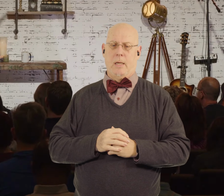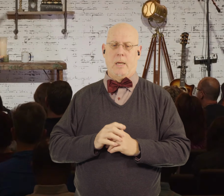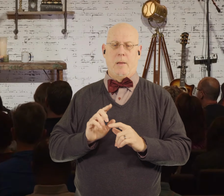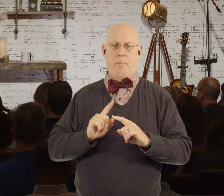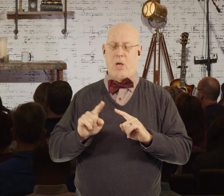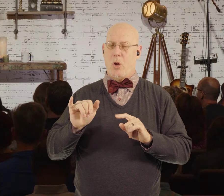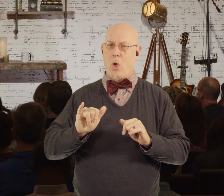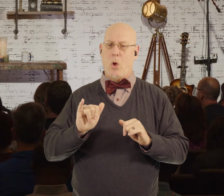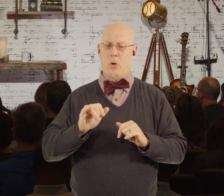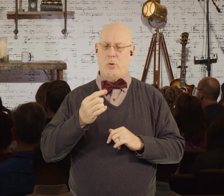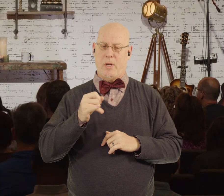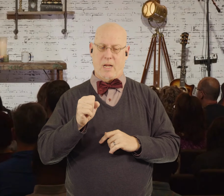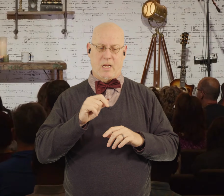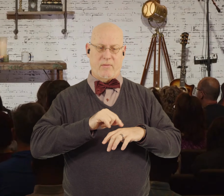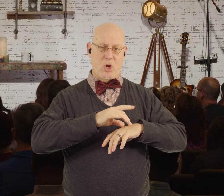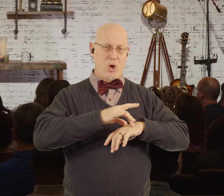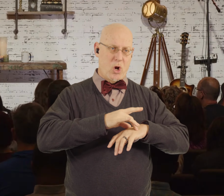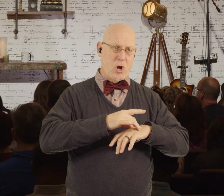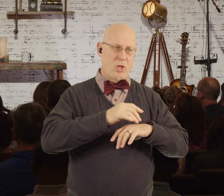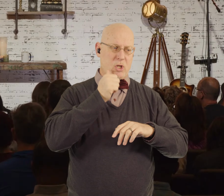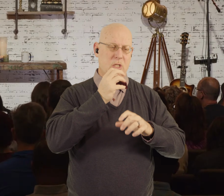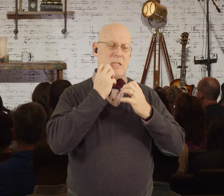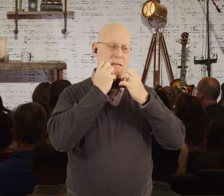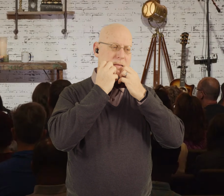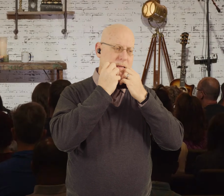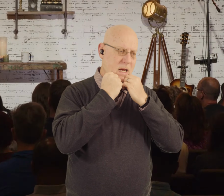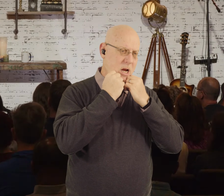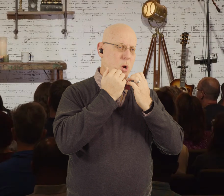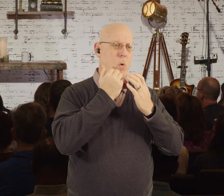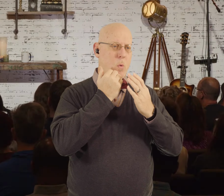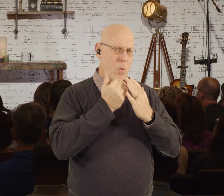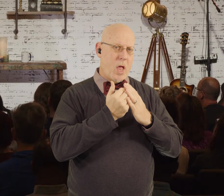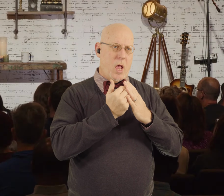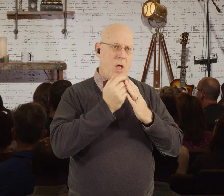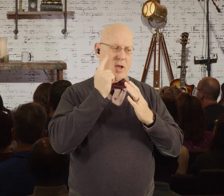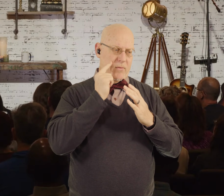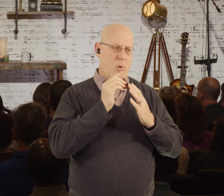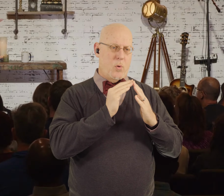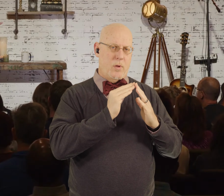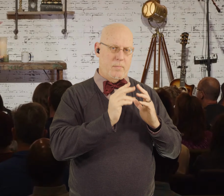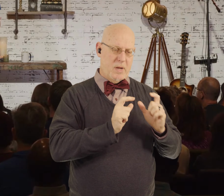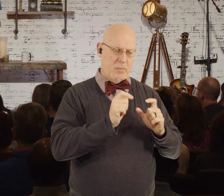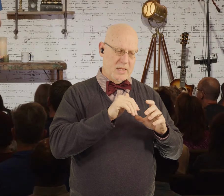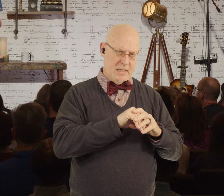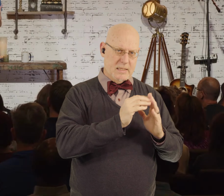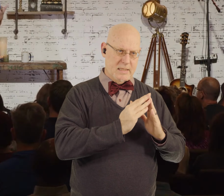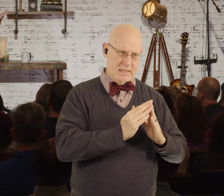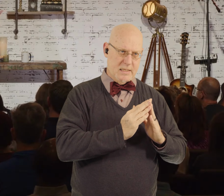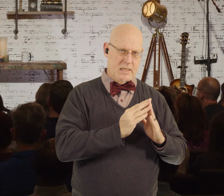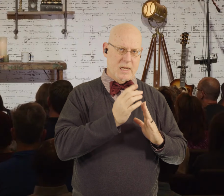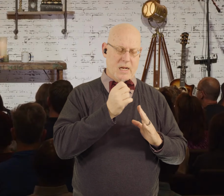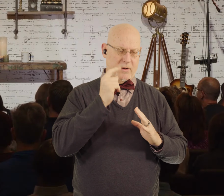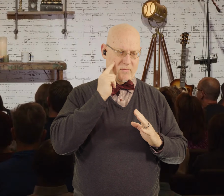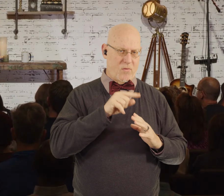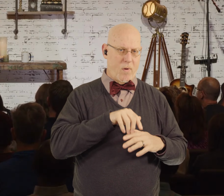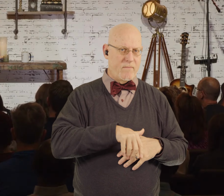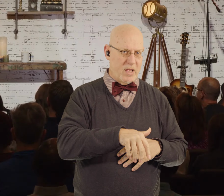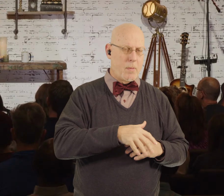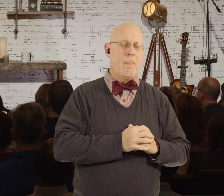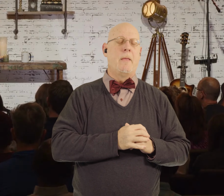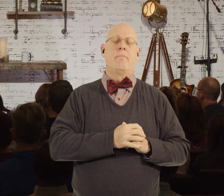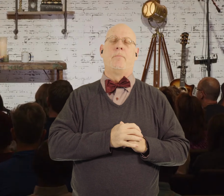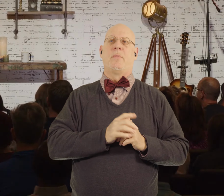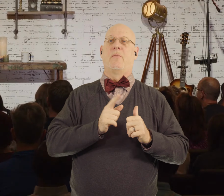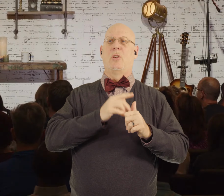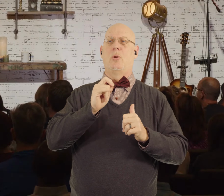all-knowing, and yet also a goddess of the earth where she cared well for the citizens of Sardis. She was the